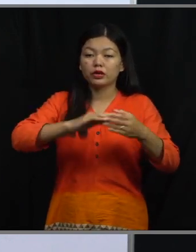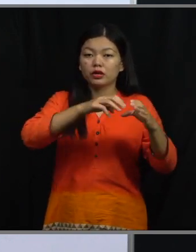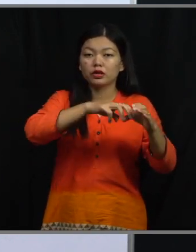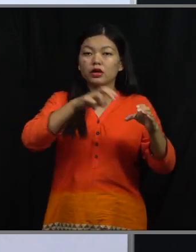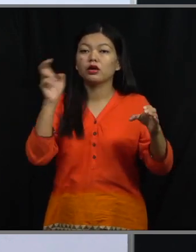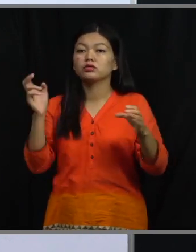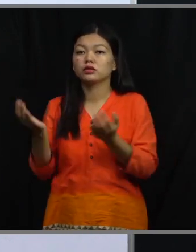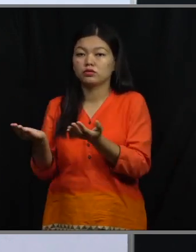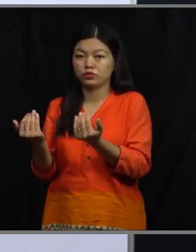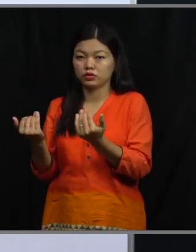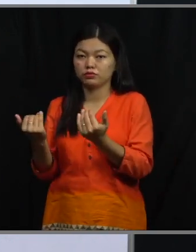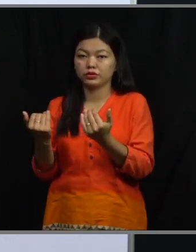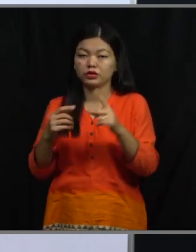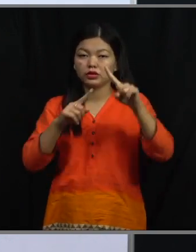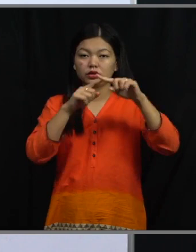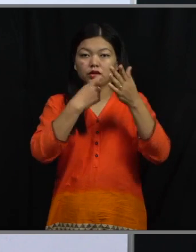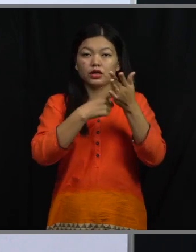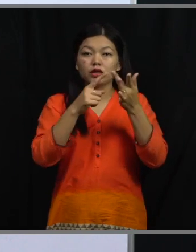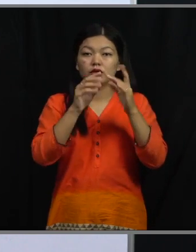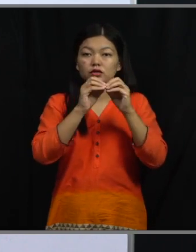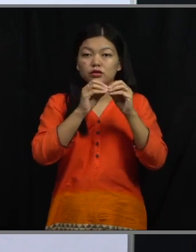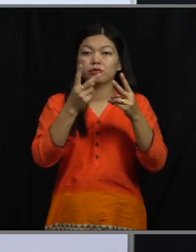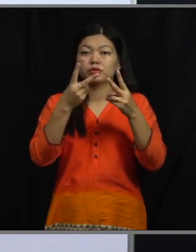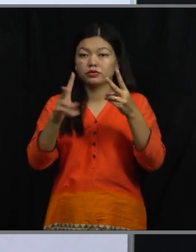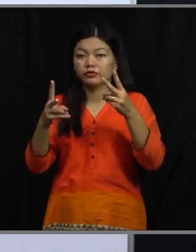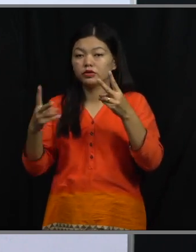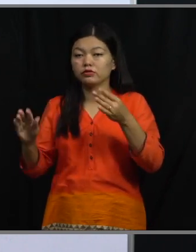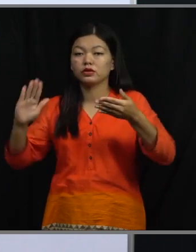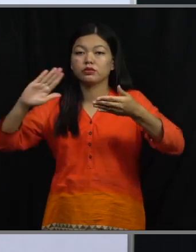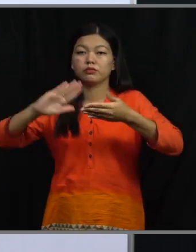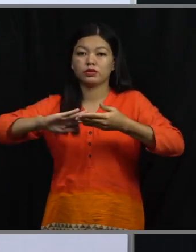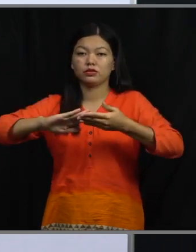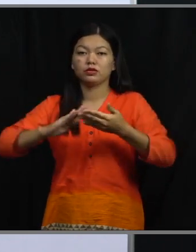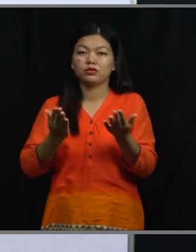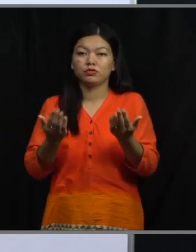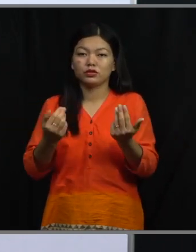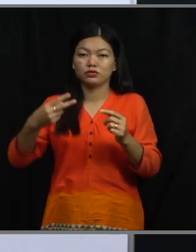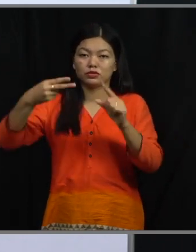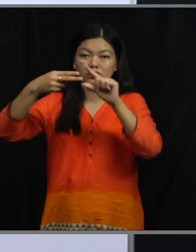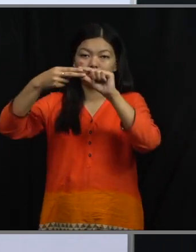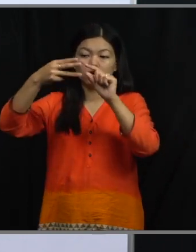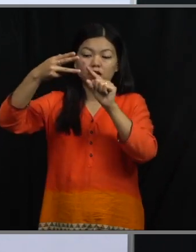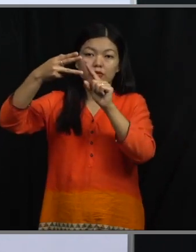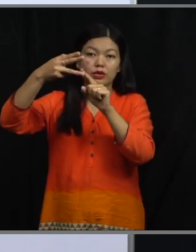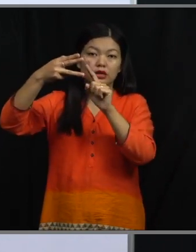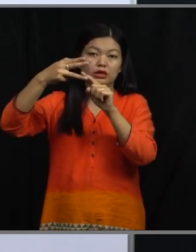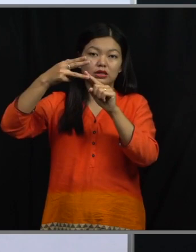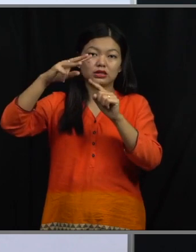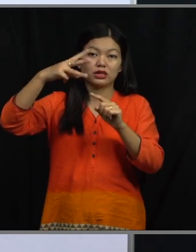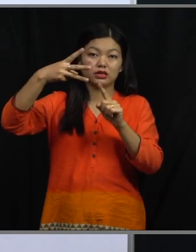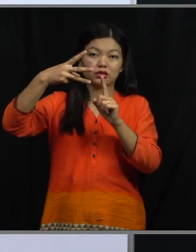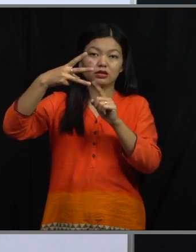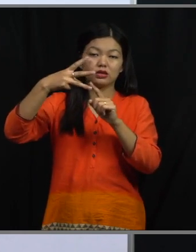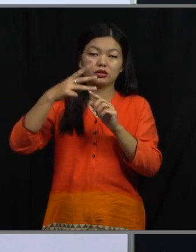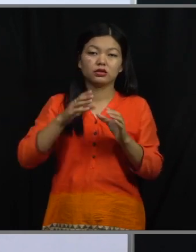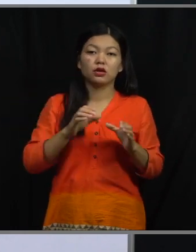but jati marries within the same group. And we can also find, village exogamy, okay? Village